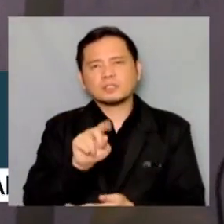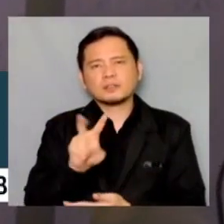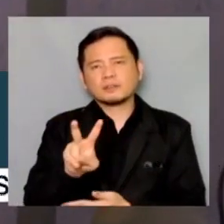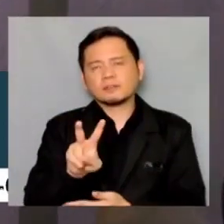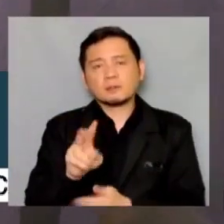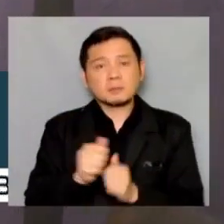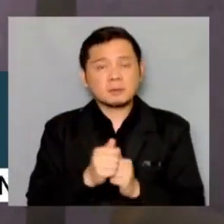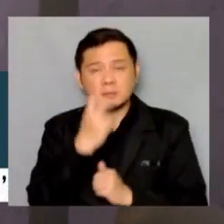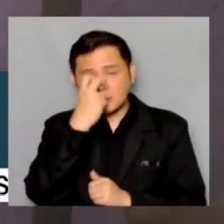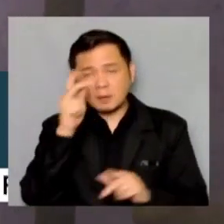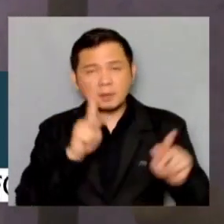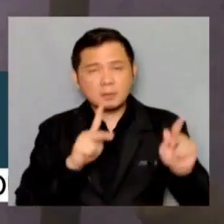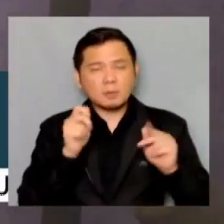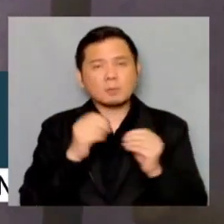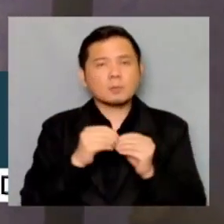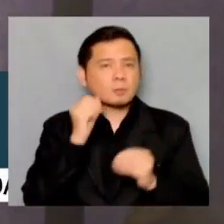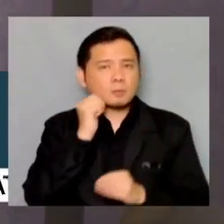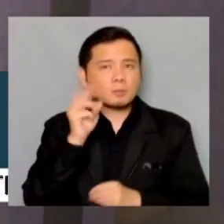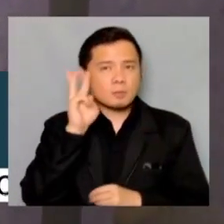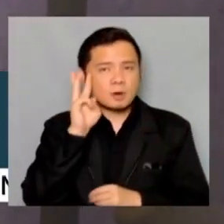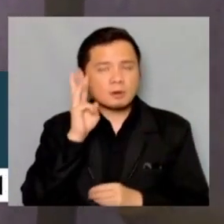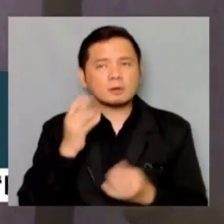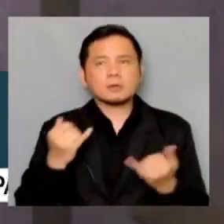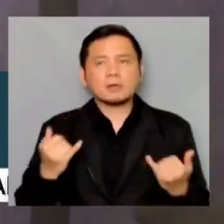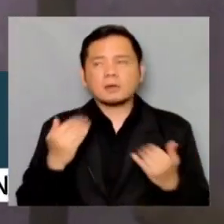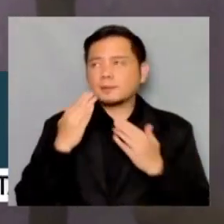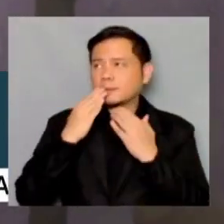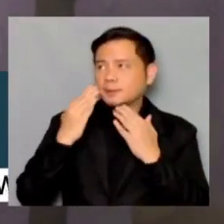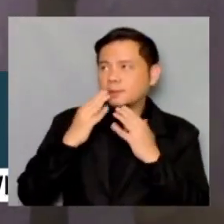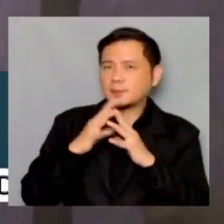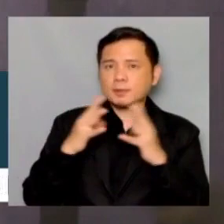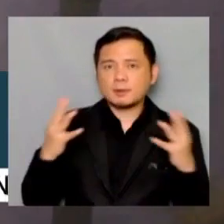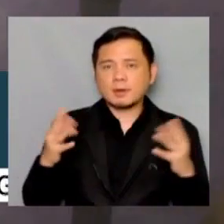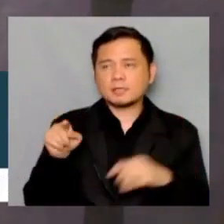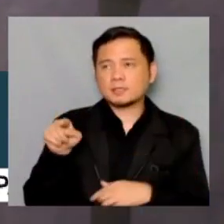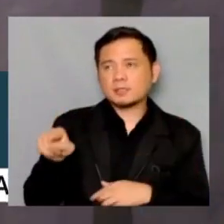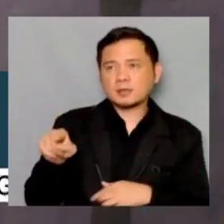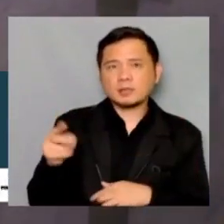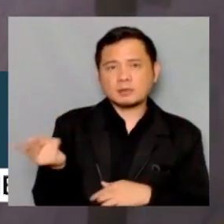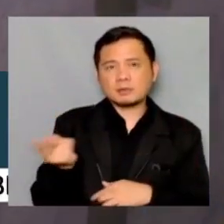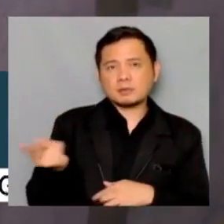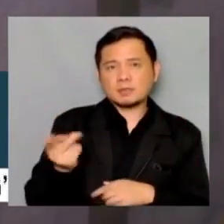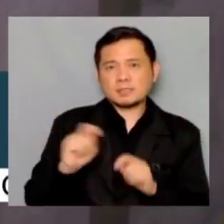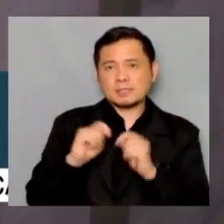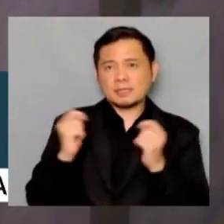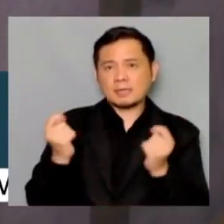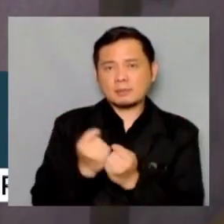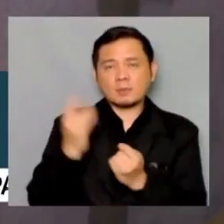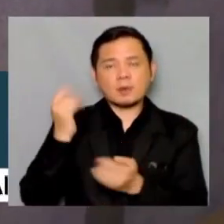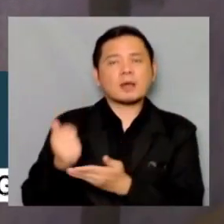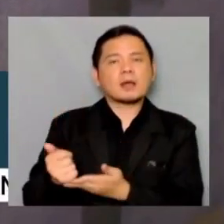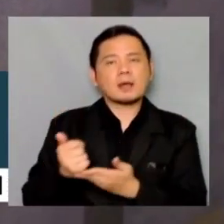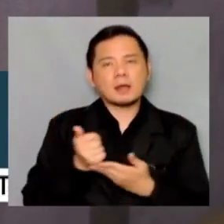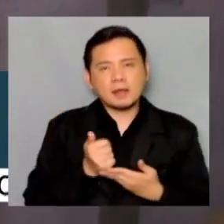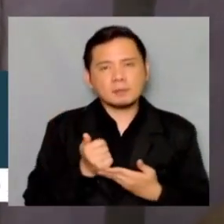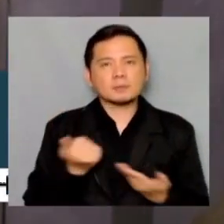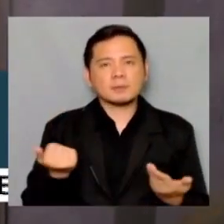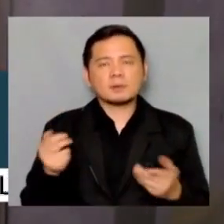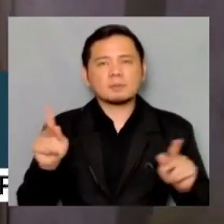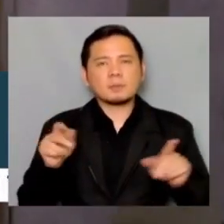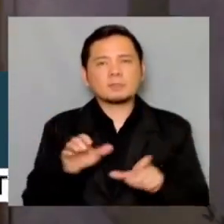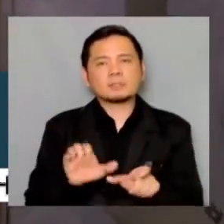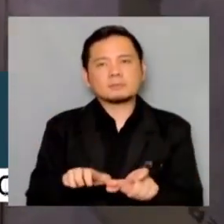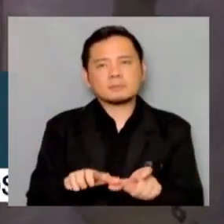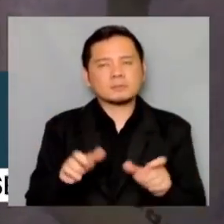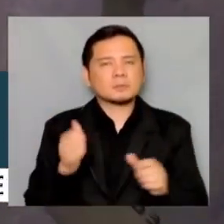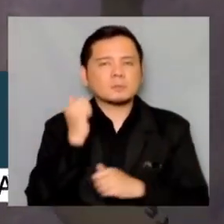knowledge. Now I'm very grateful for Sergei and his team's help. They help us, the disabled, a lot. They bring whatever